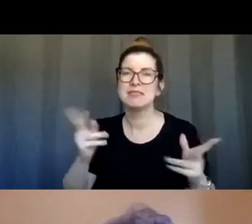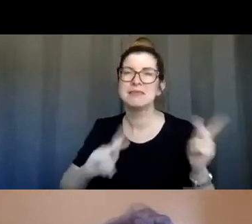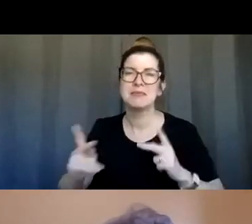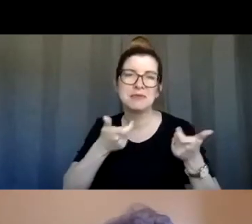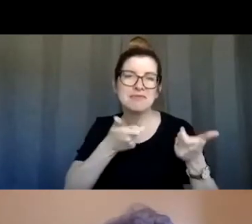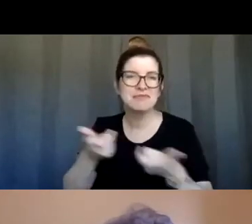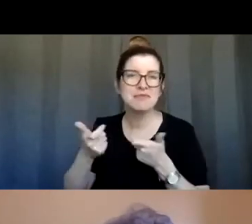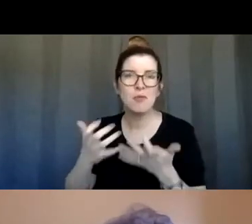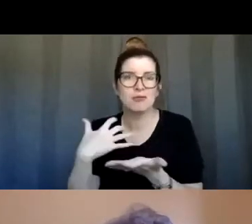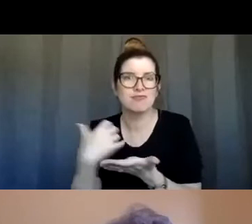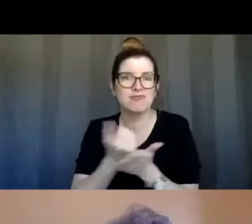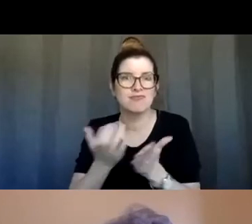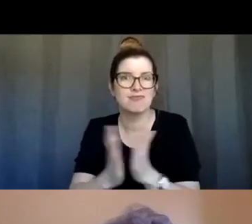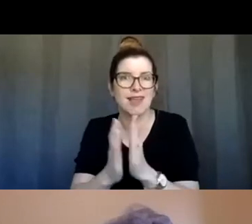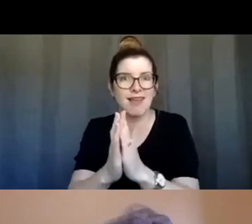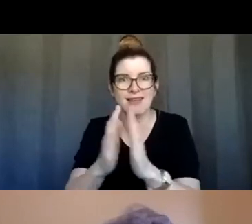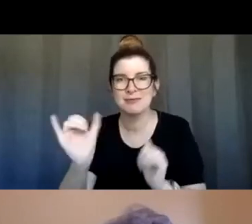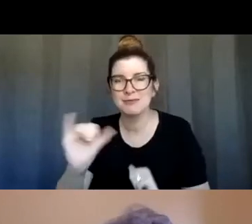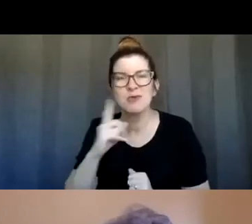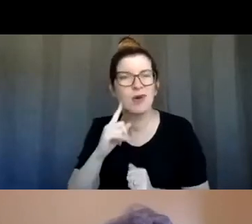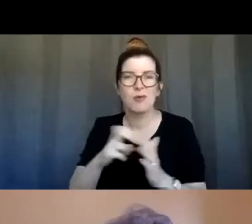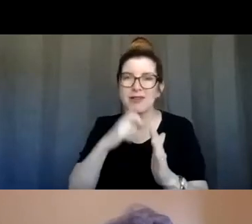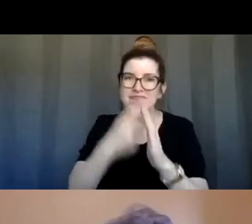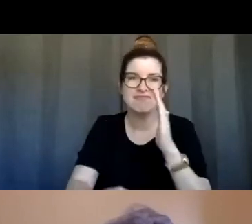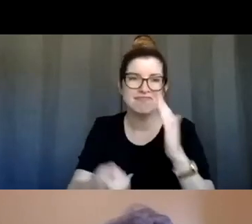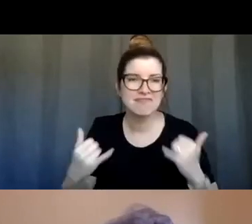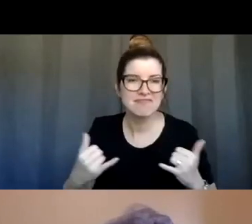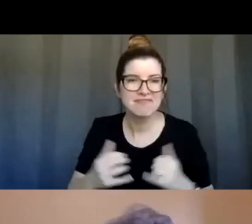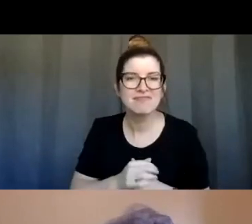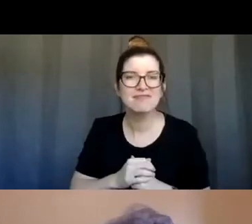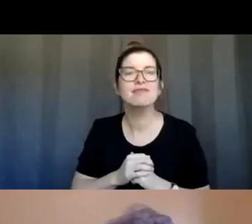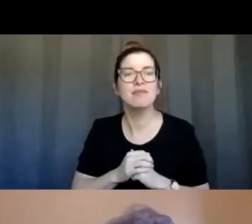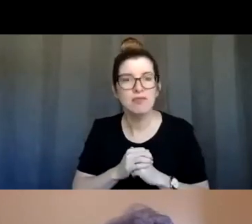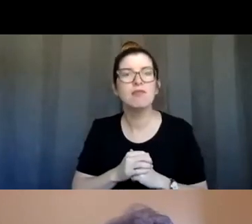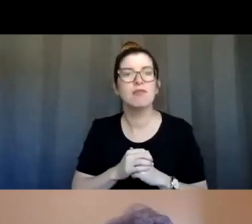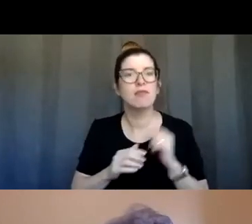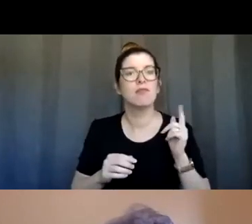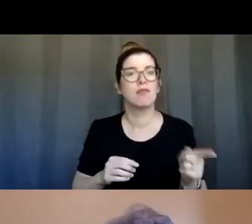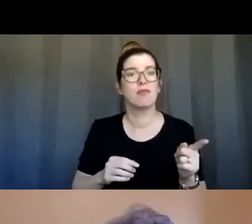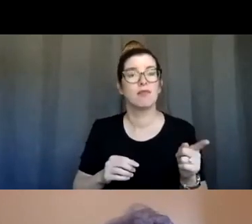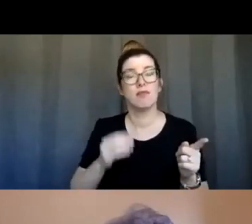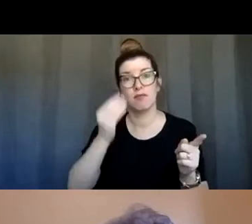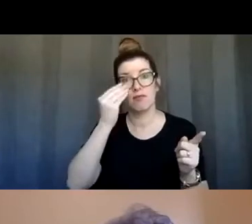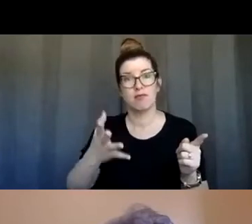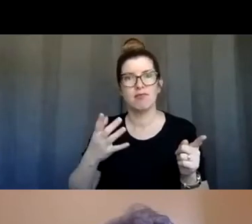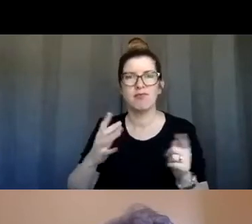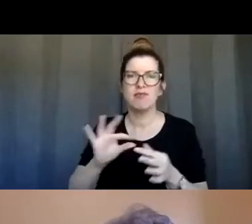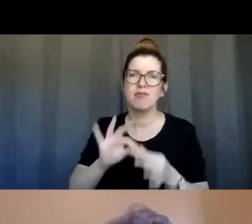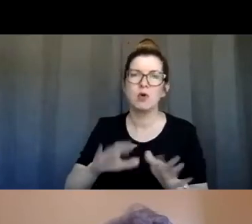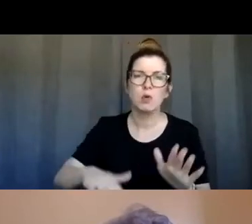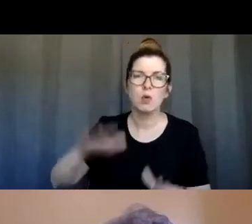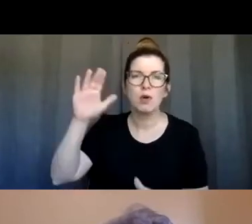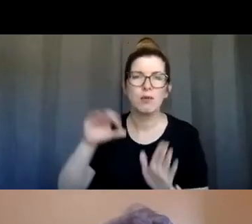love to ask you questions, so I'm just gonna jump into it. Right. And this one is about kind of growing up in New Orleans for